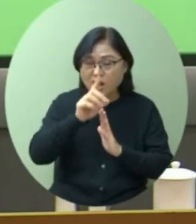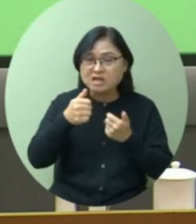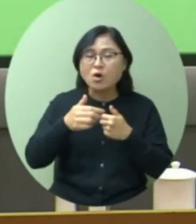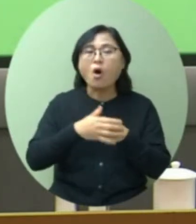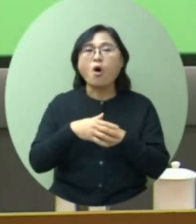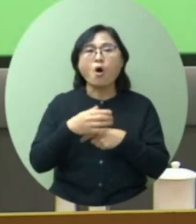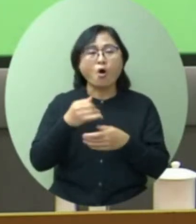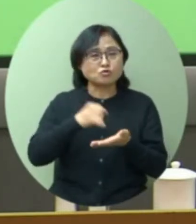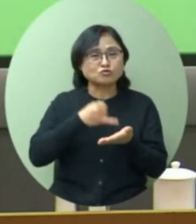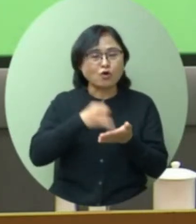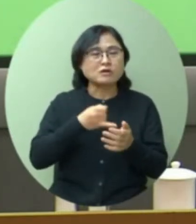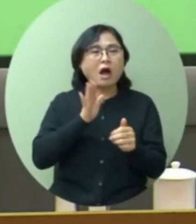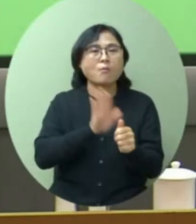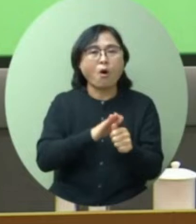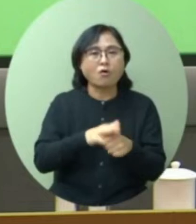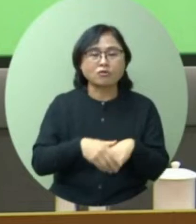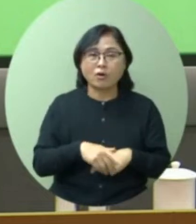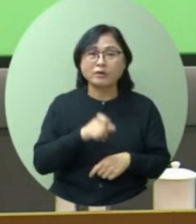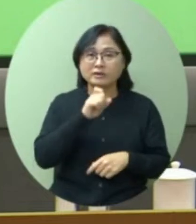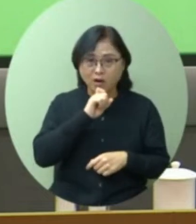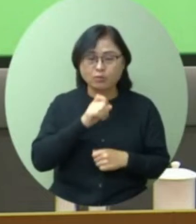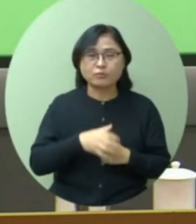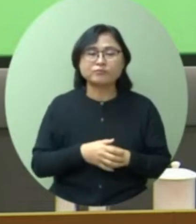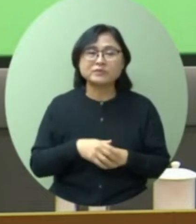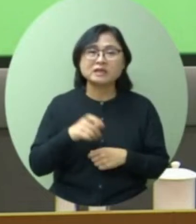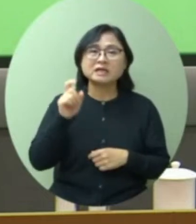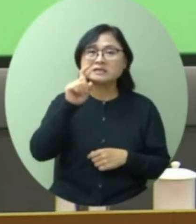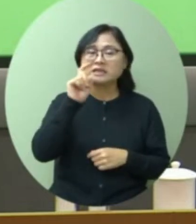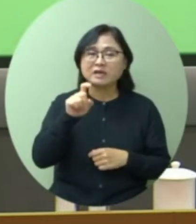For high-end liquor,